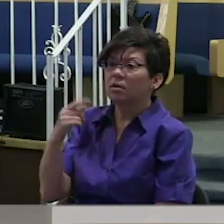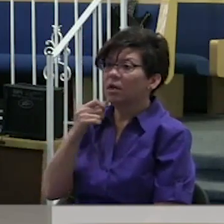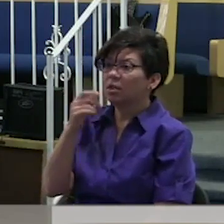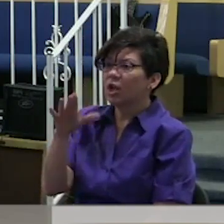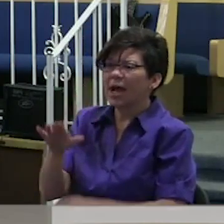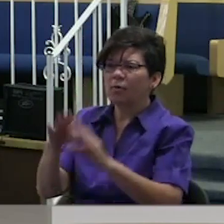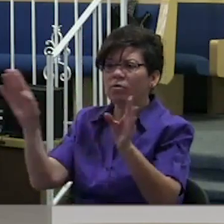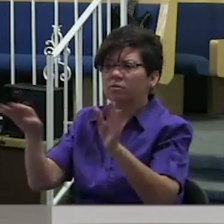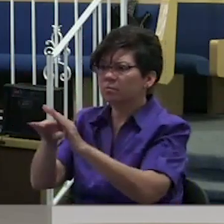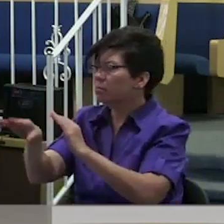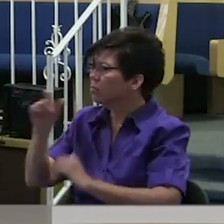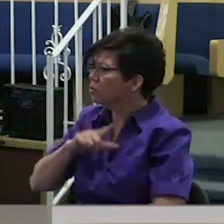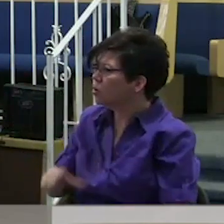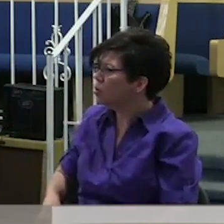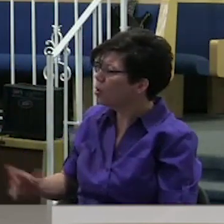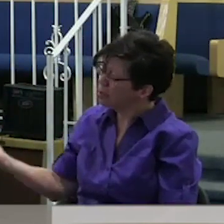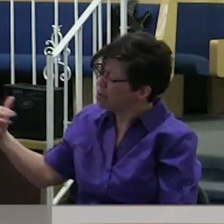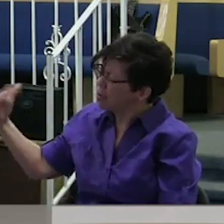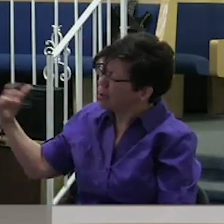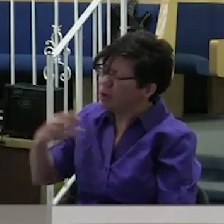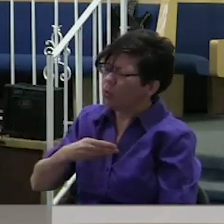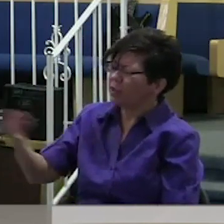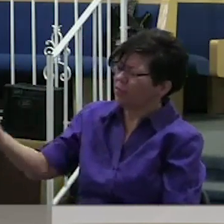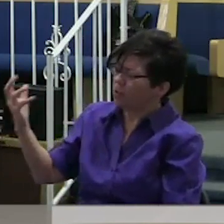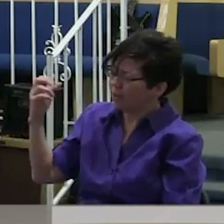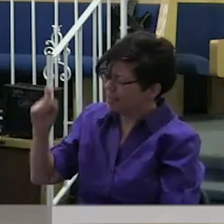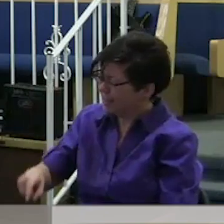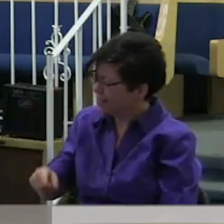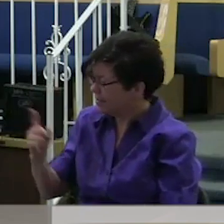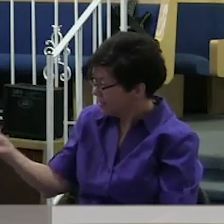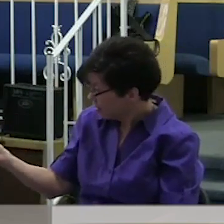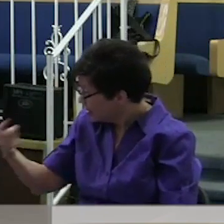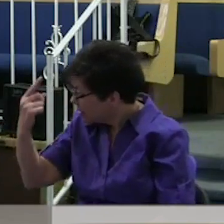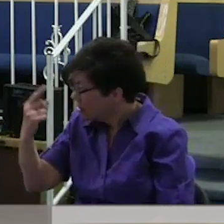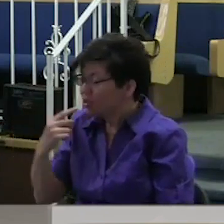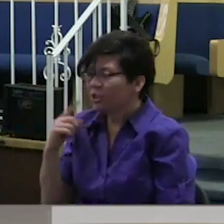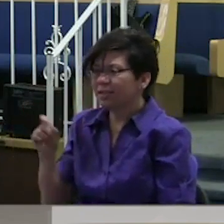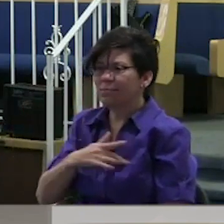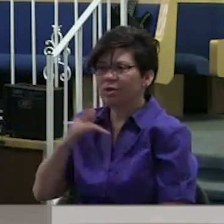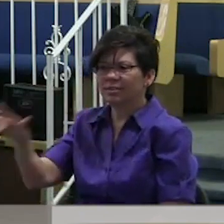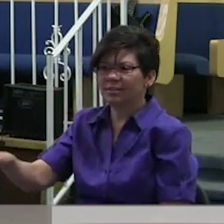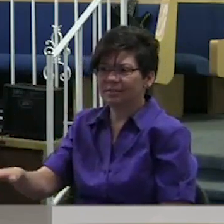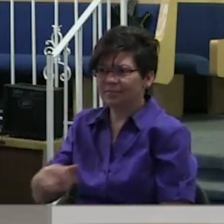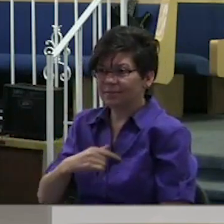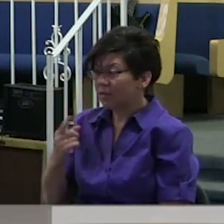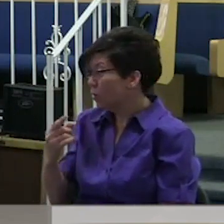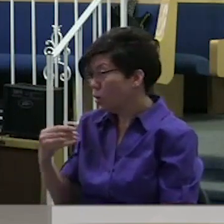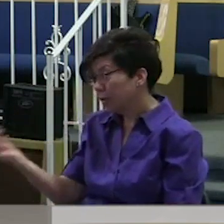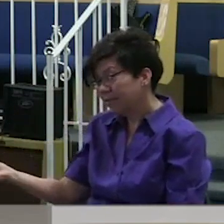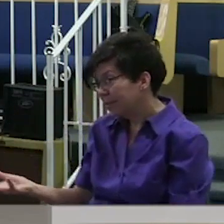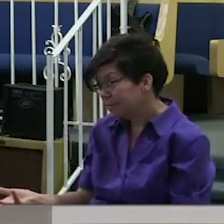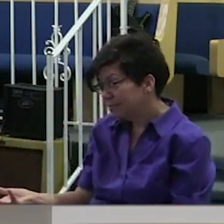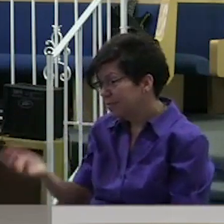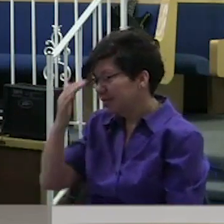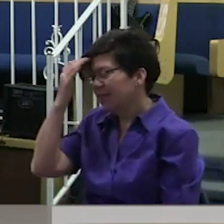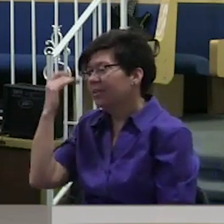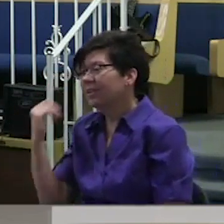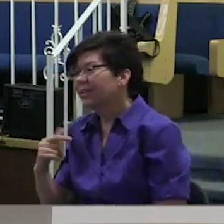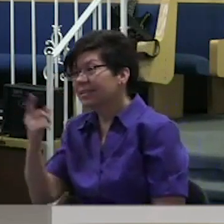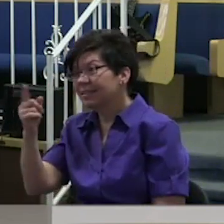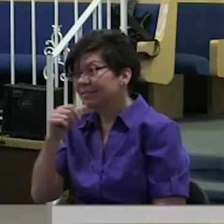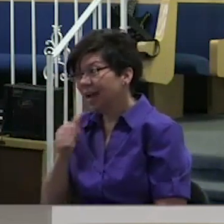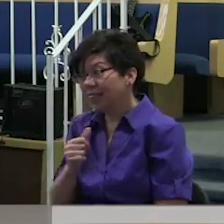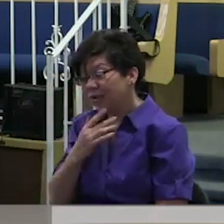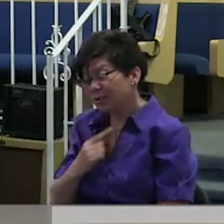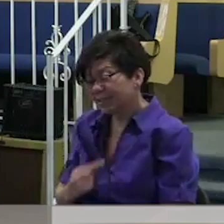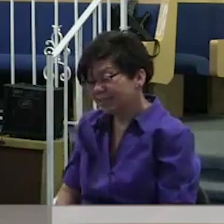house where the Lord can give you what you need. But you got to be thirsty. He's not going to give it to you if you're not